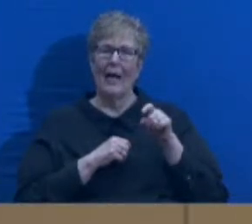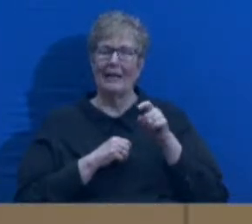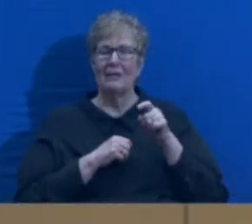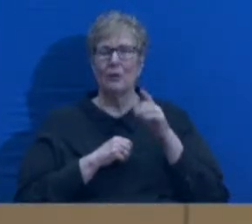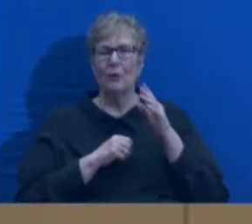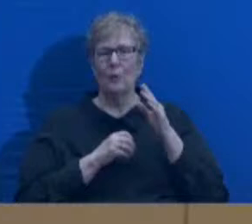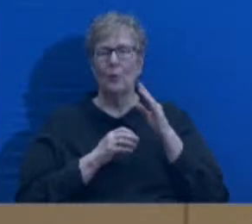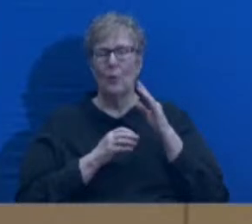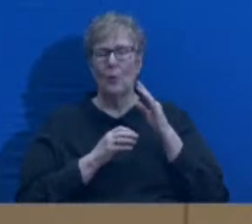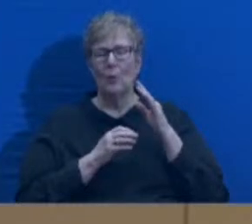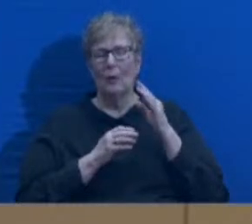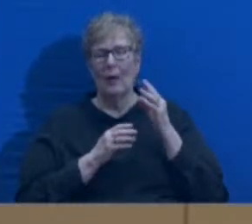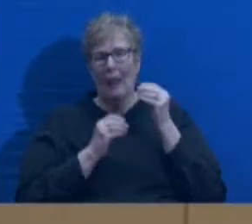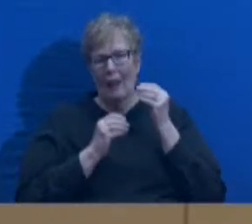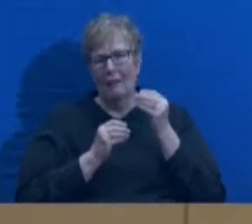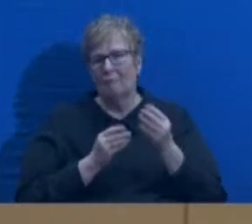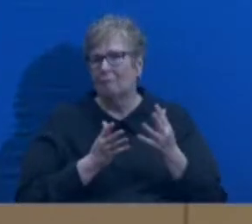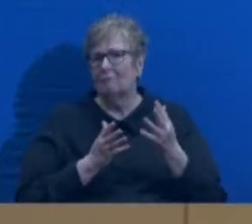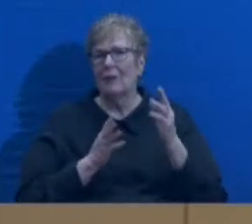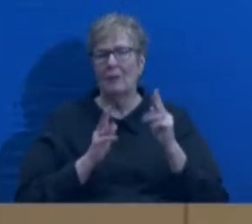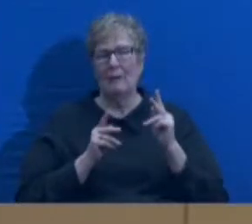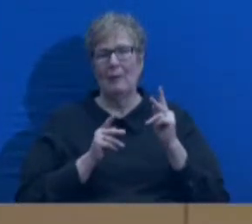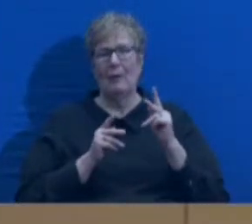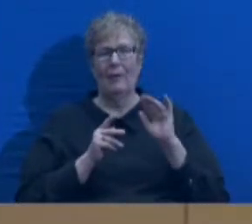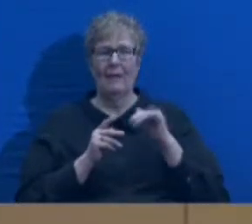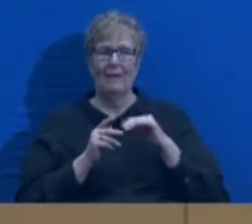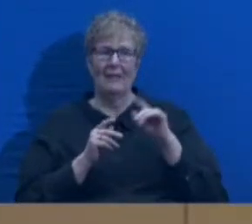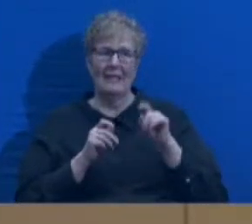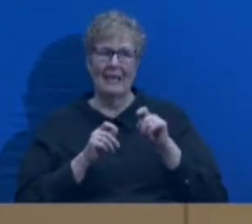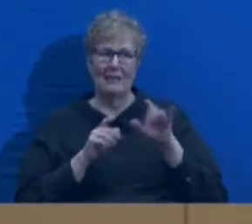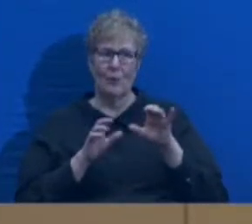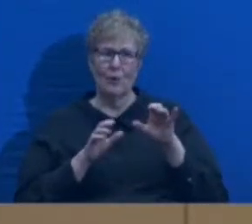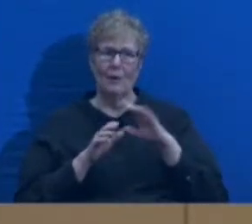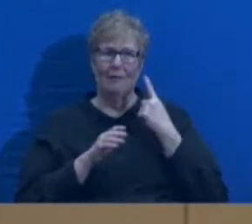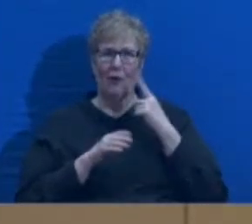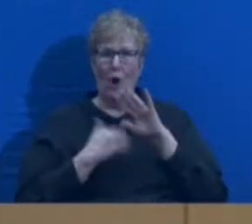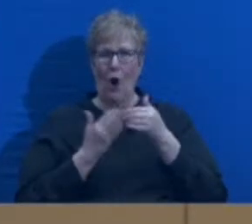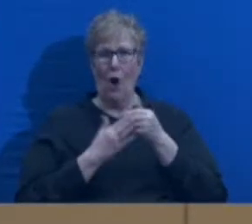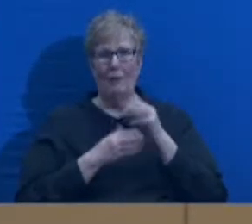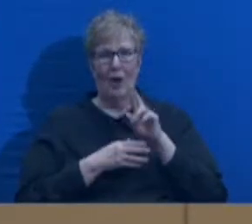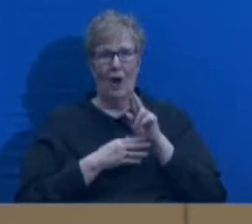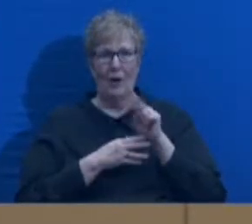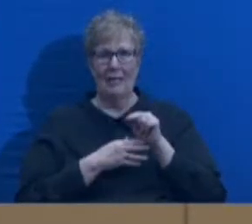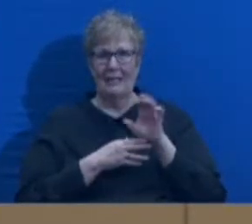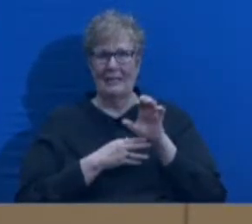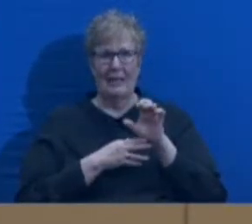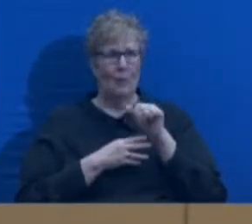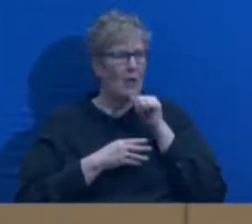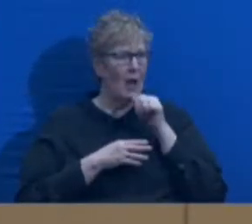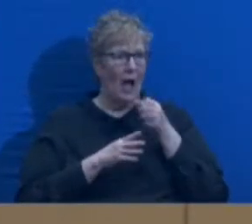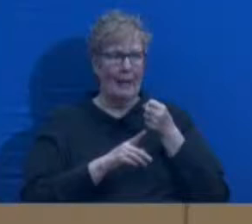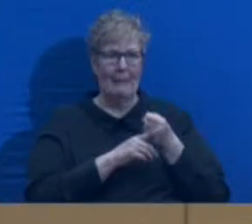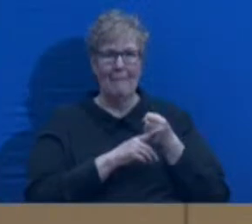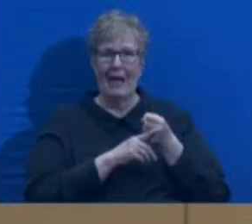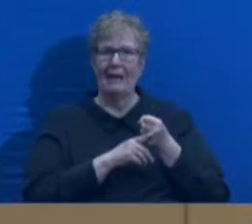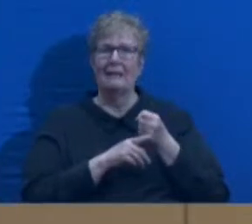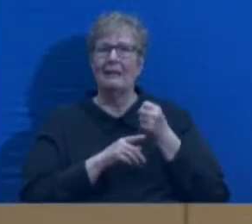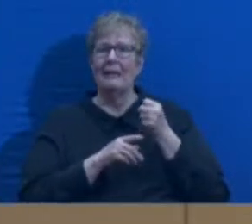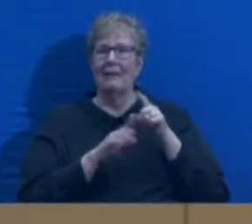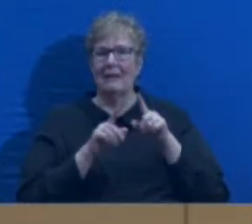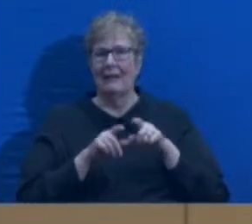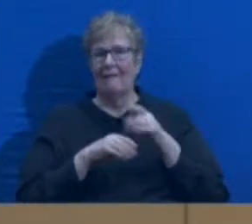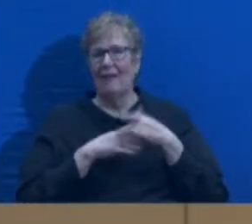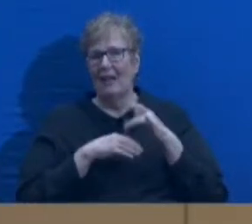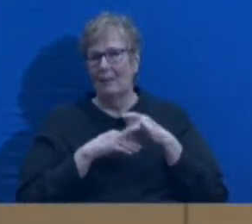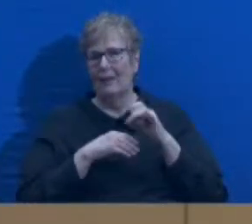made aware that the tests that are being done for all of the RNC is not impacting the availability of tests